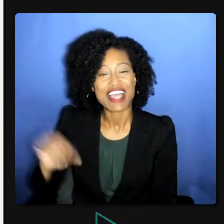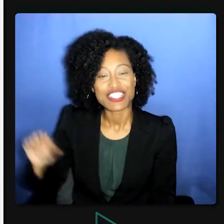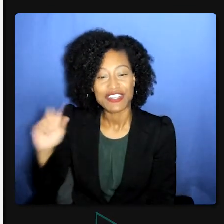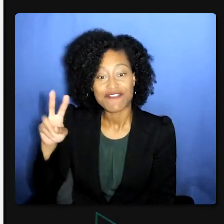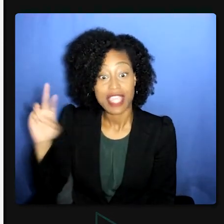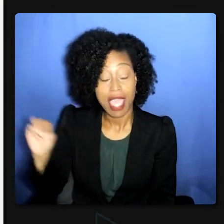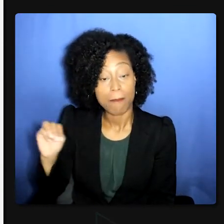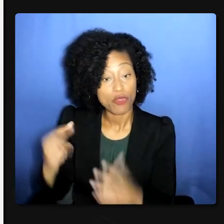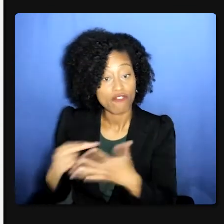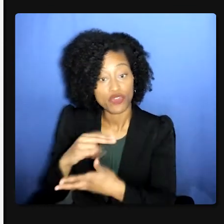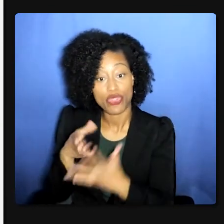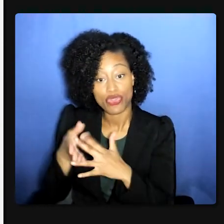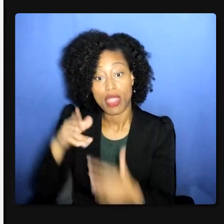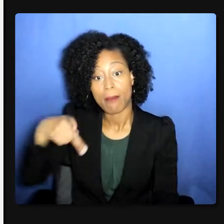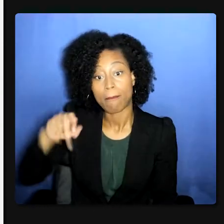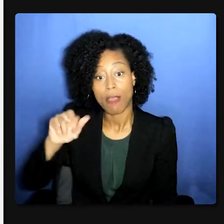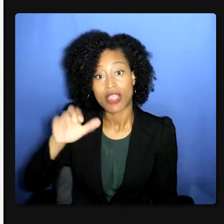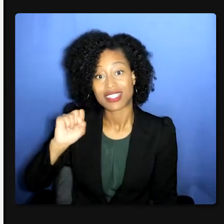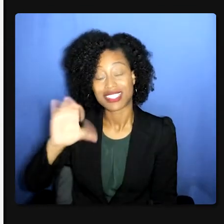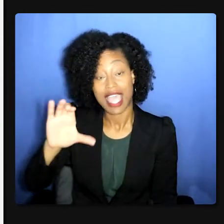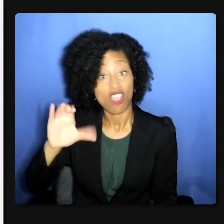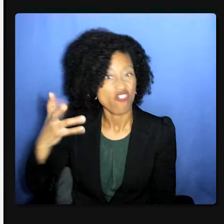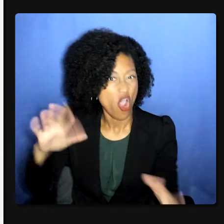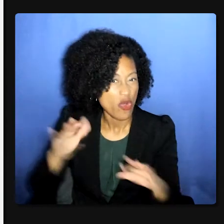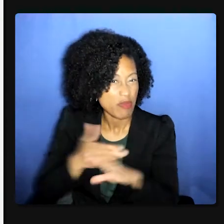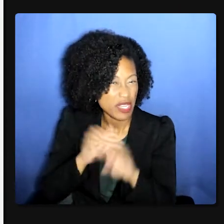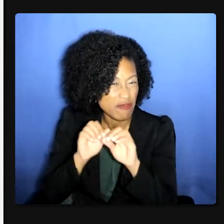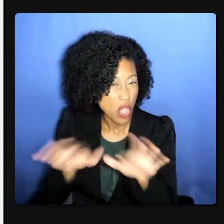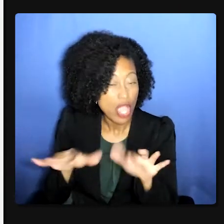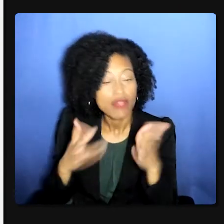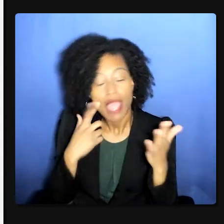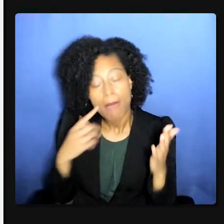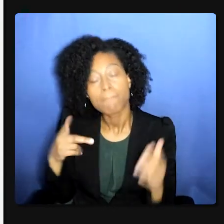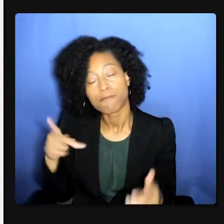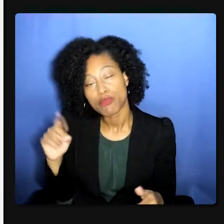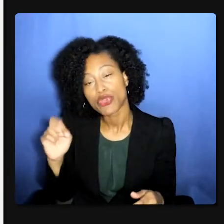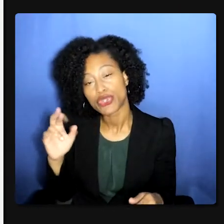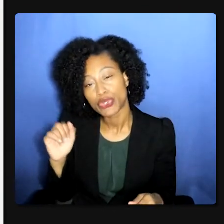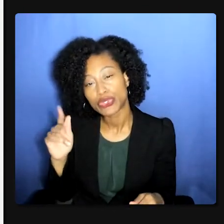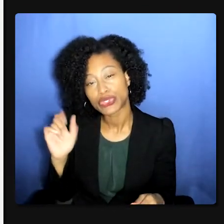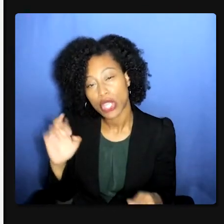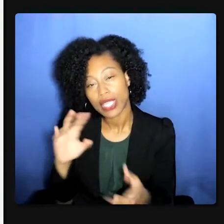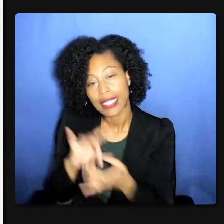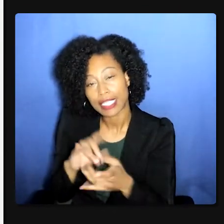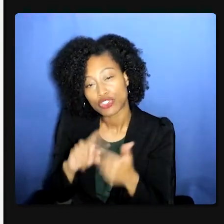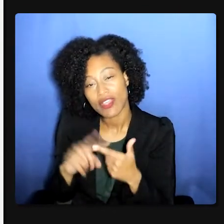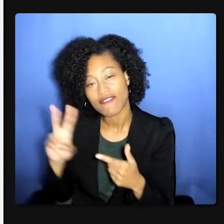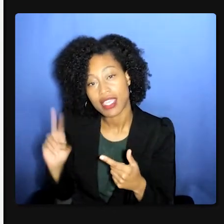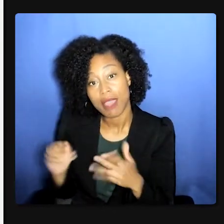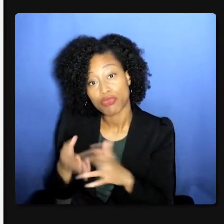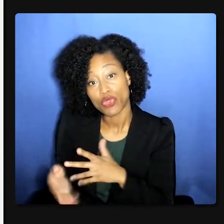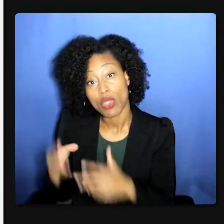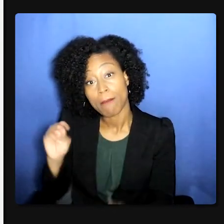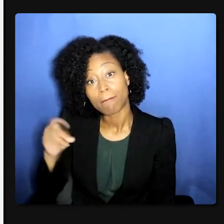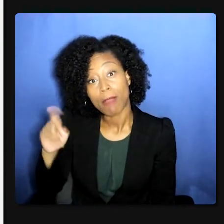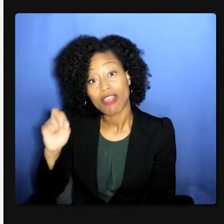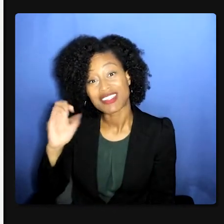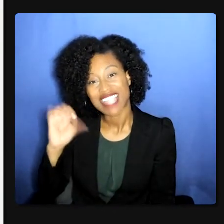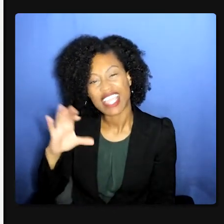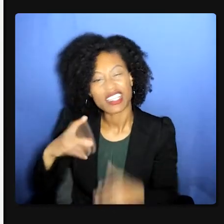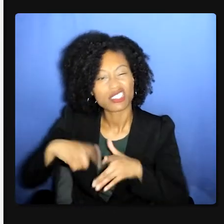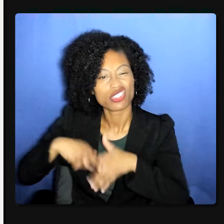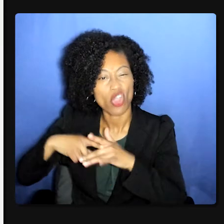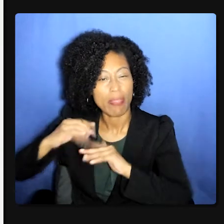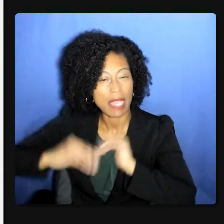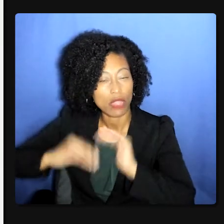Parsec. In this case, it's been pre-deployed, so the producer just connects to the VM through Parsec and starts up the build.